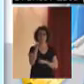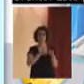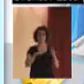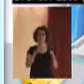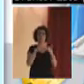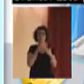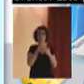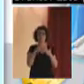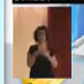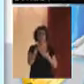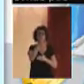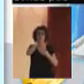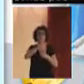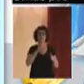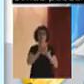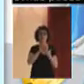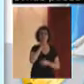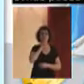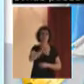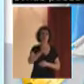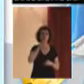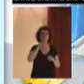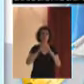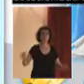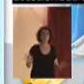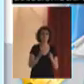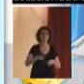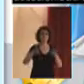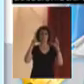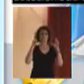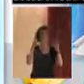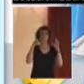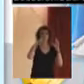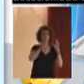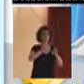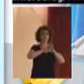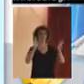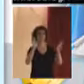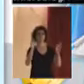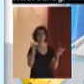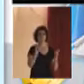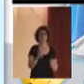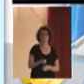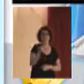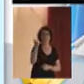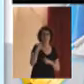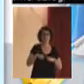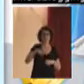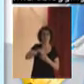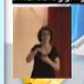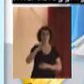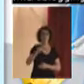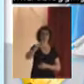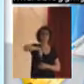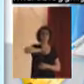So this shows us what could be the accessibility problems of this service. This is microblogging. But is it only this? No, it's much more.